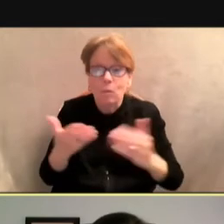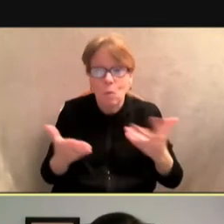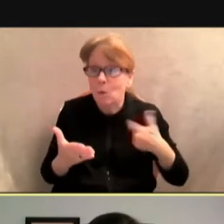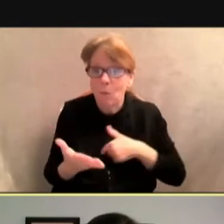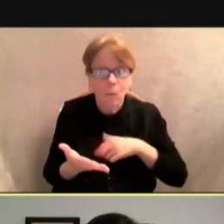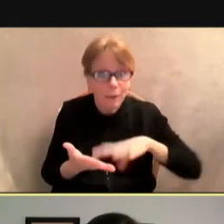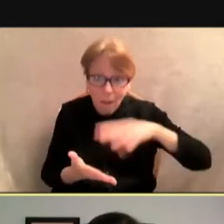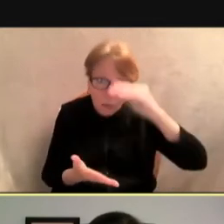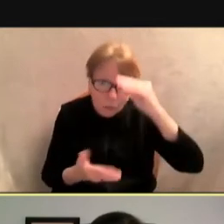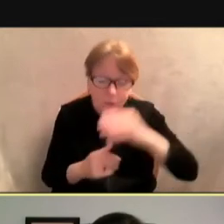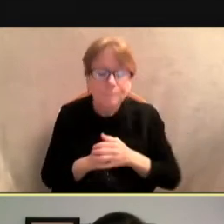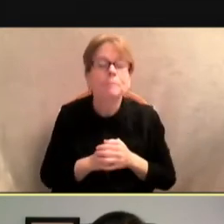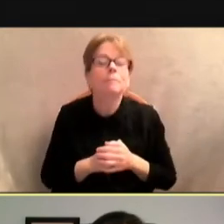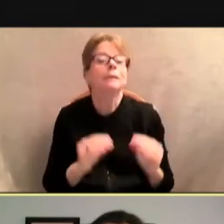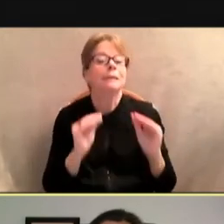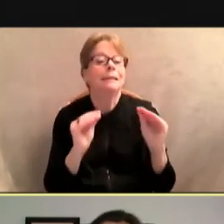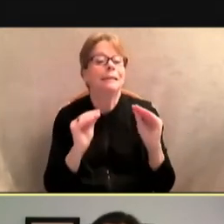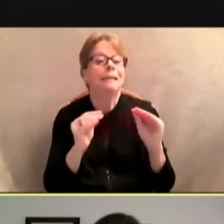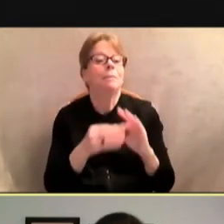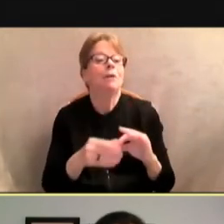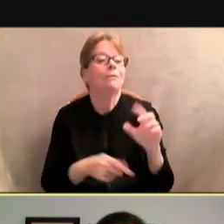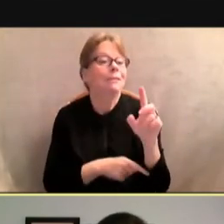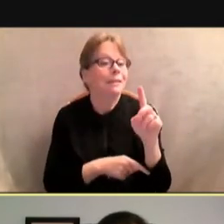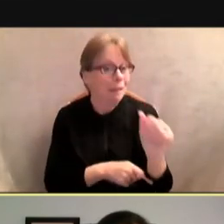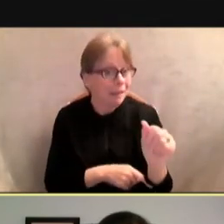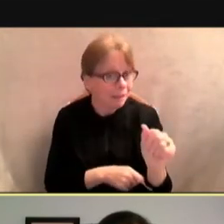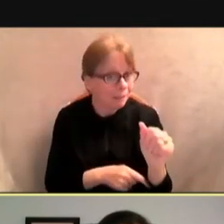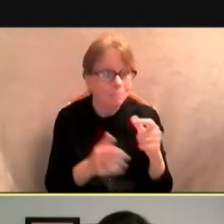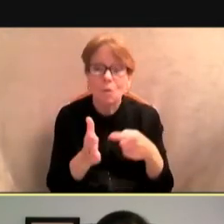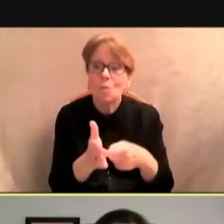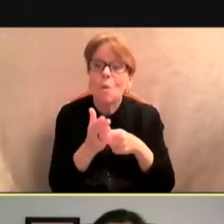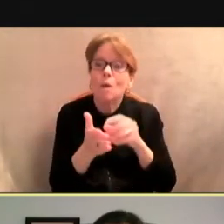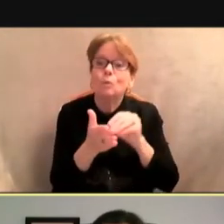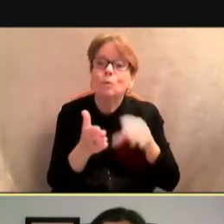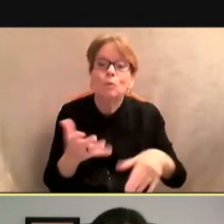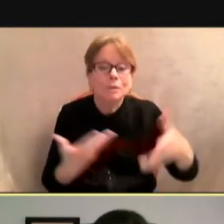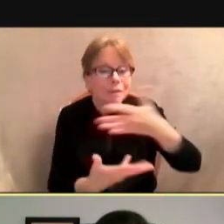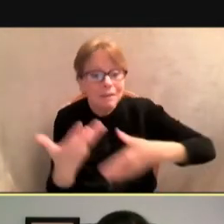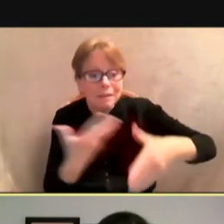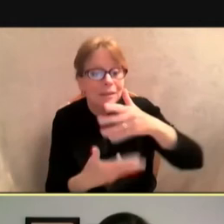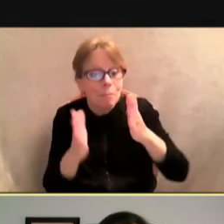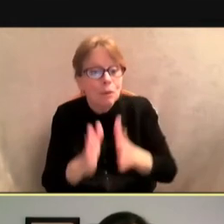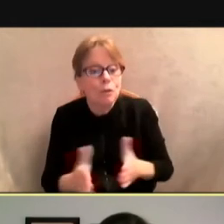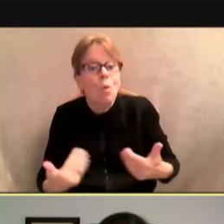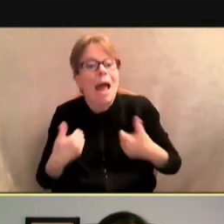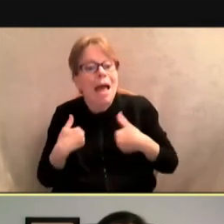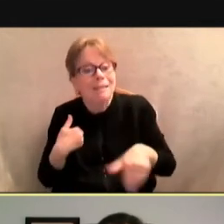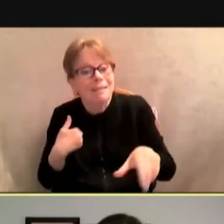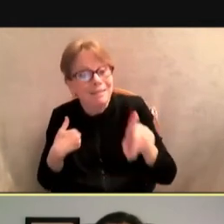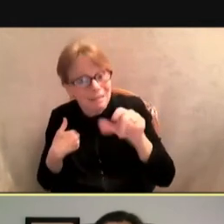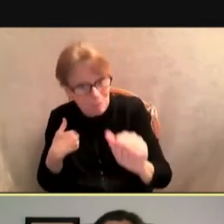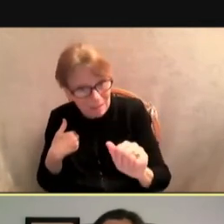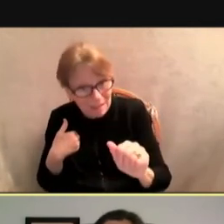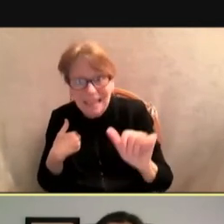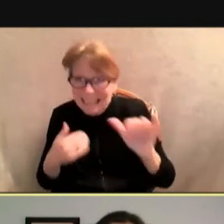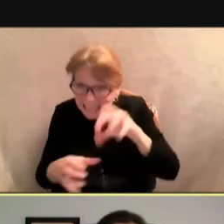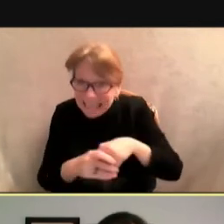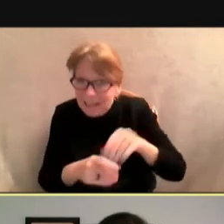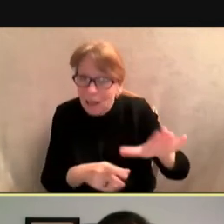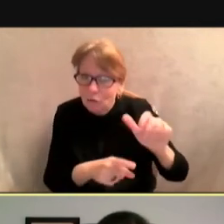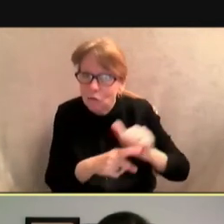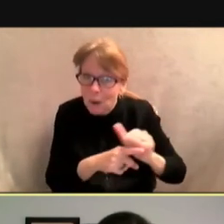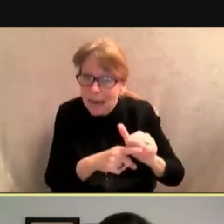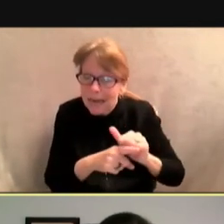teaching about disability and requiring students to interact with patients with disabilities as part of their training has opened the conversation about the need